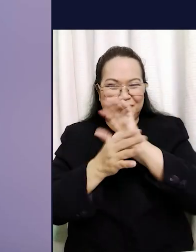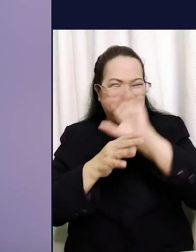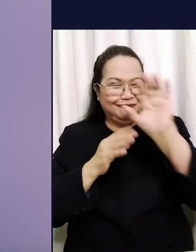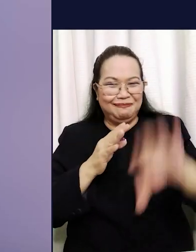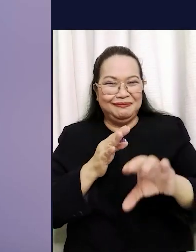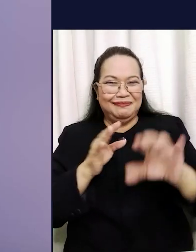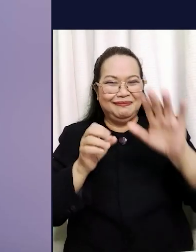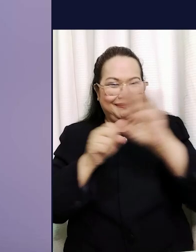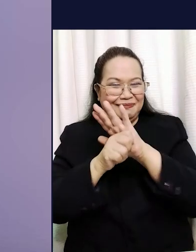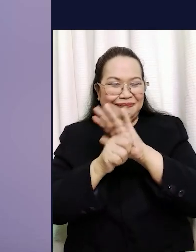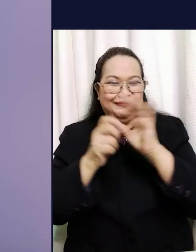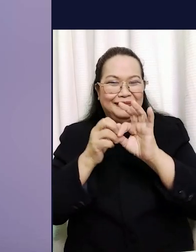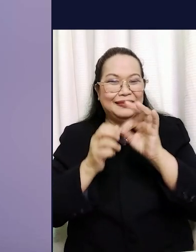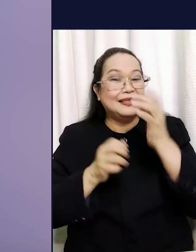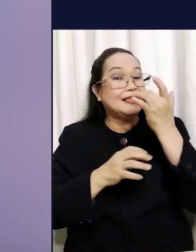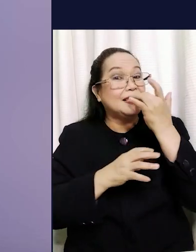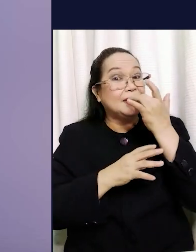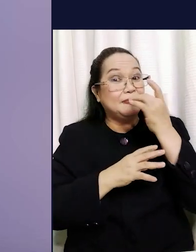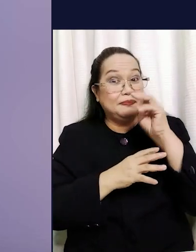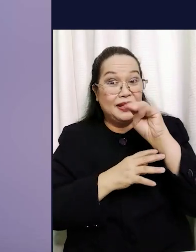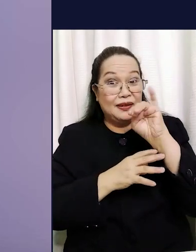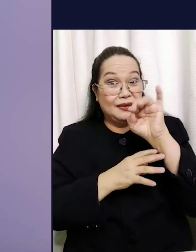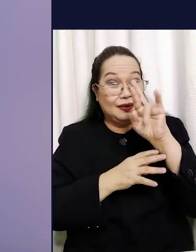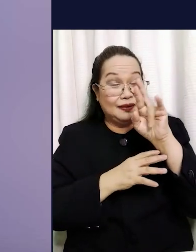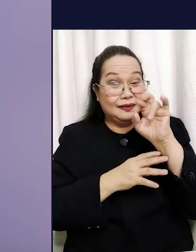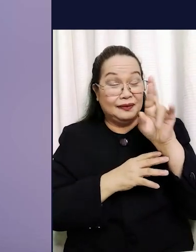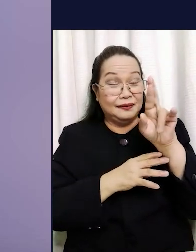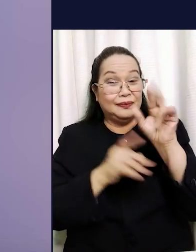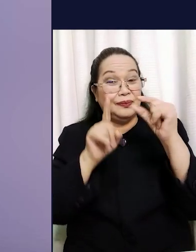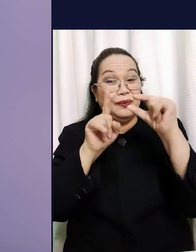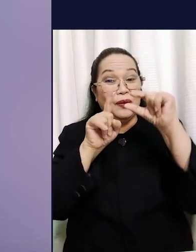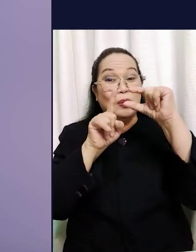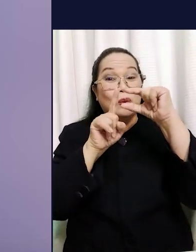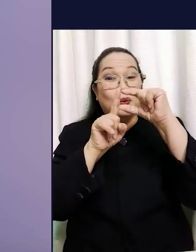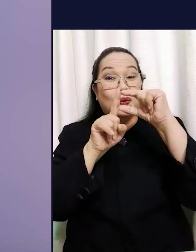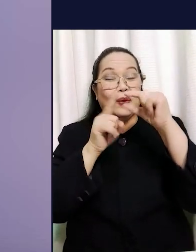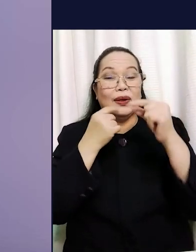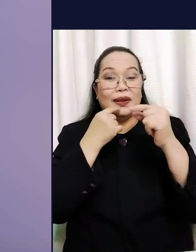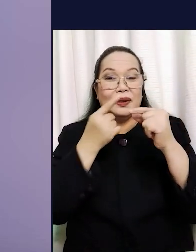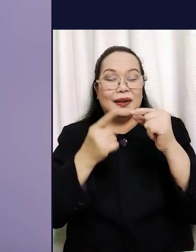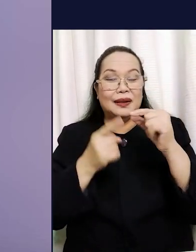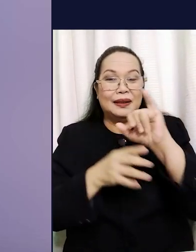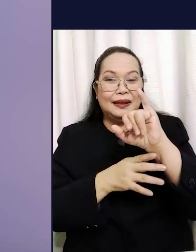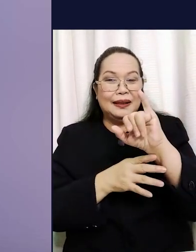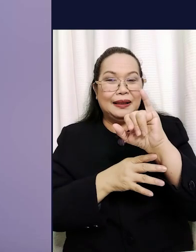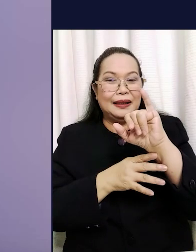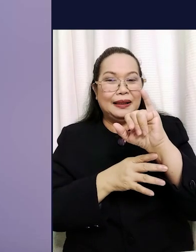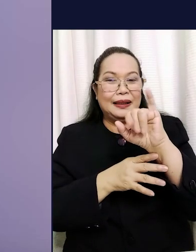Pablo, ang kanyang binabahagi naman, now I know in part and now I shall know fully.